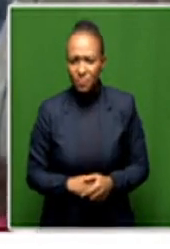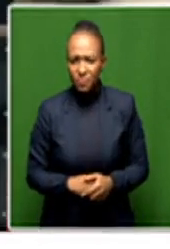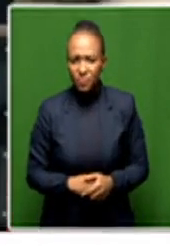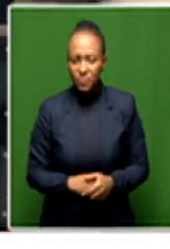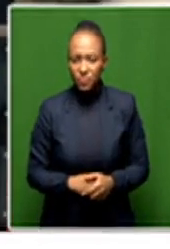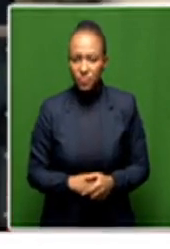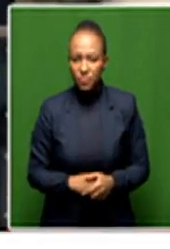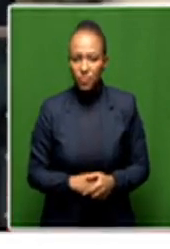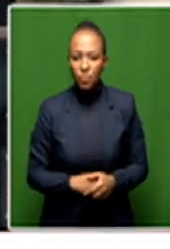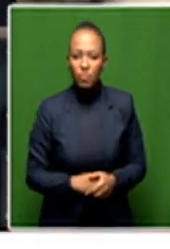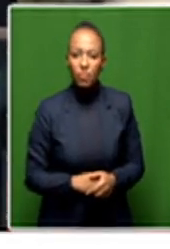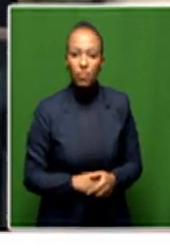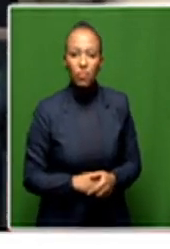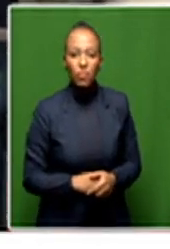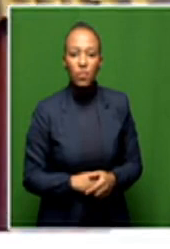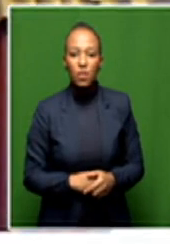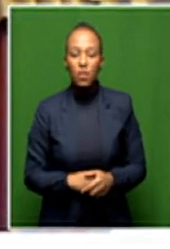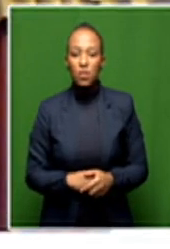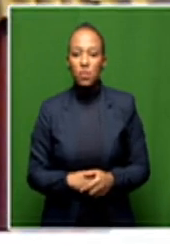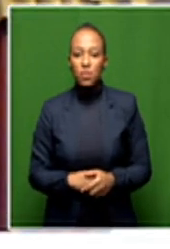Well, they say they're going to use certain